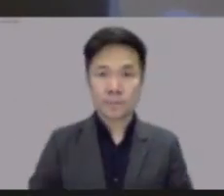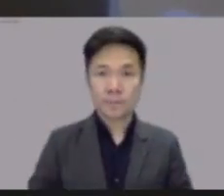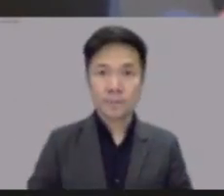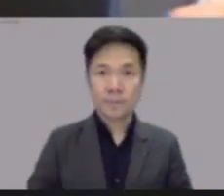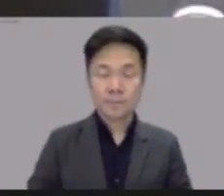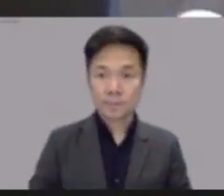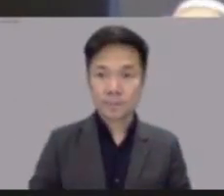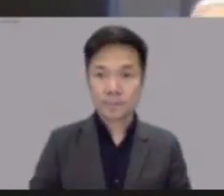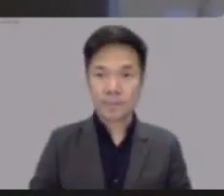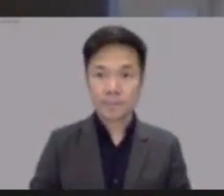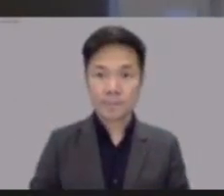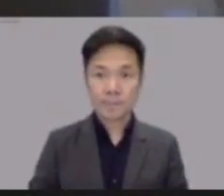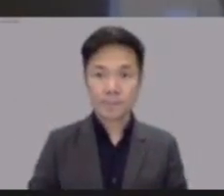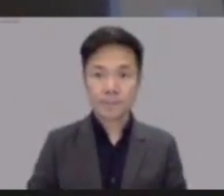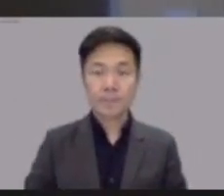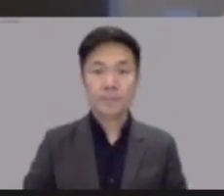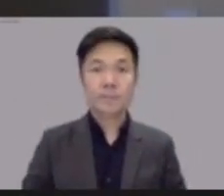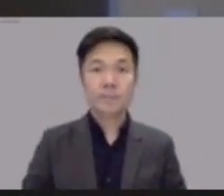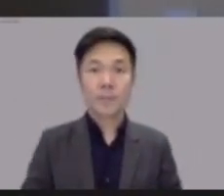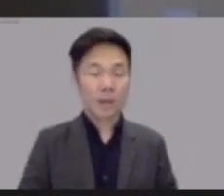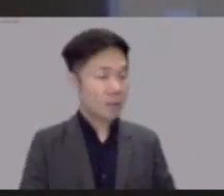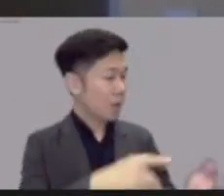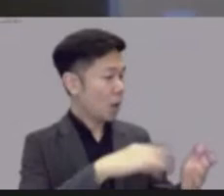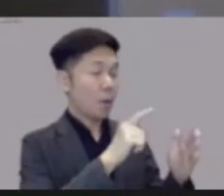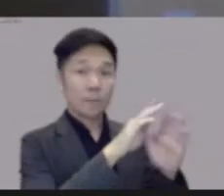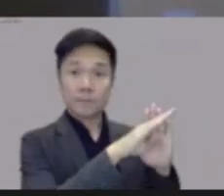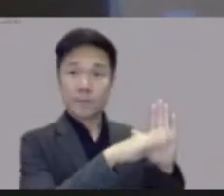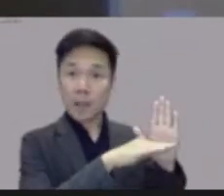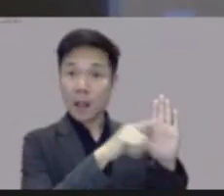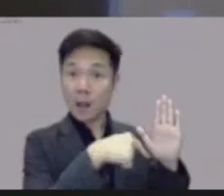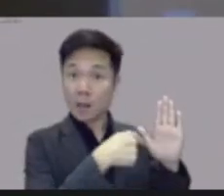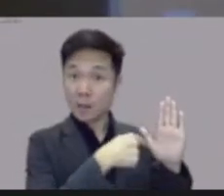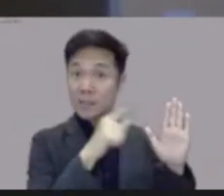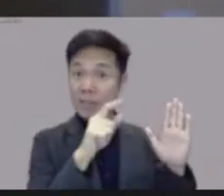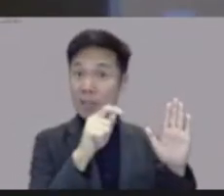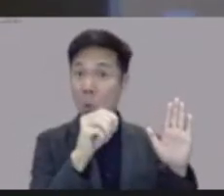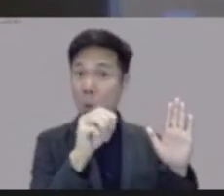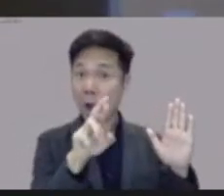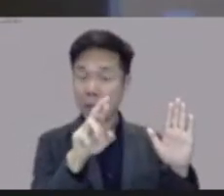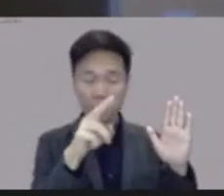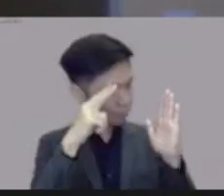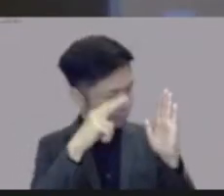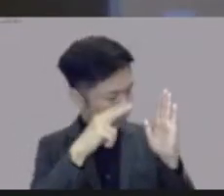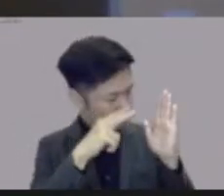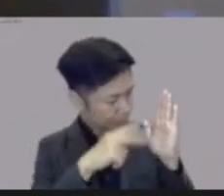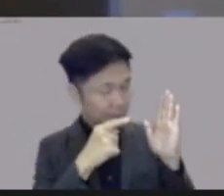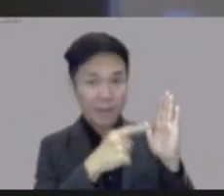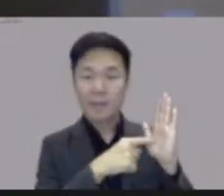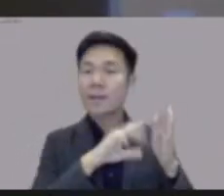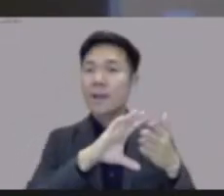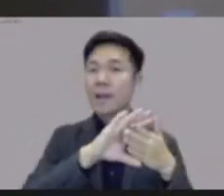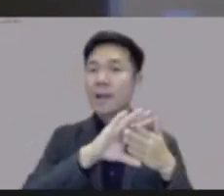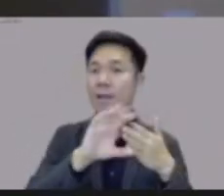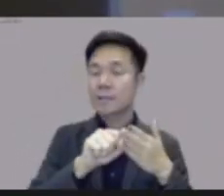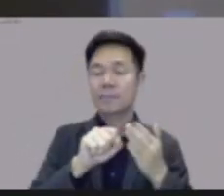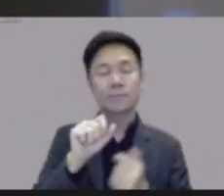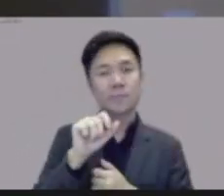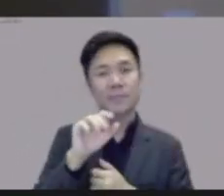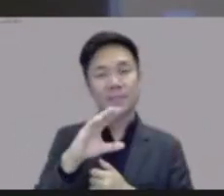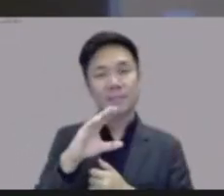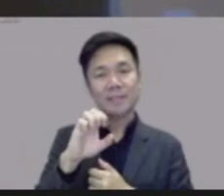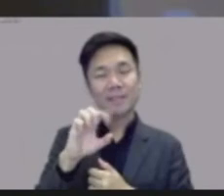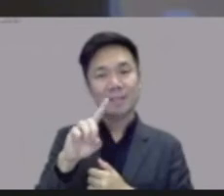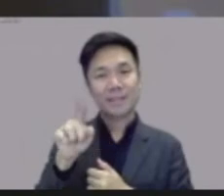terms of reference of the technical expert group on environment and development iscap CED slash